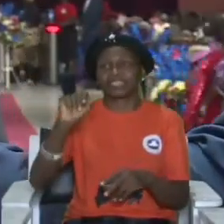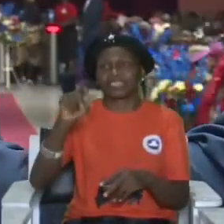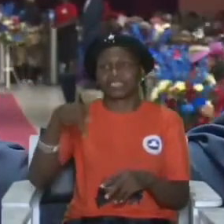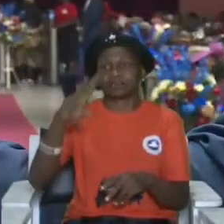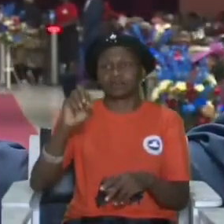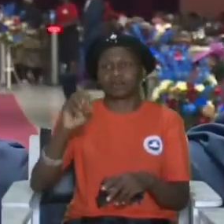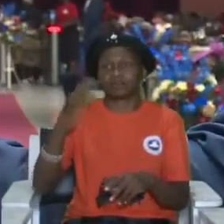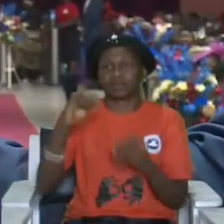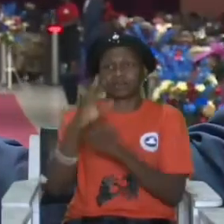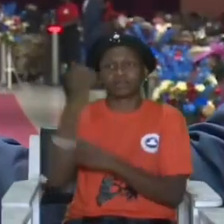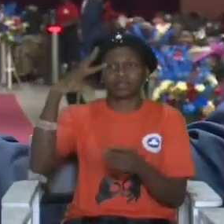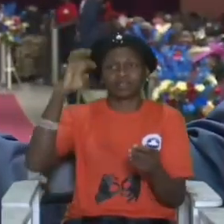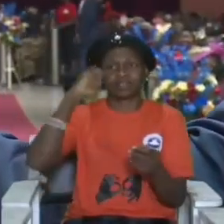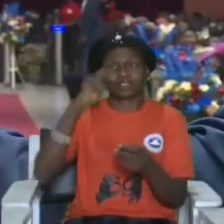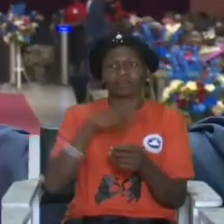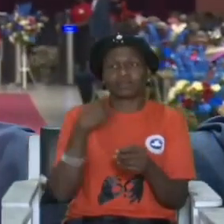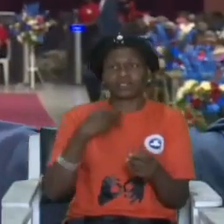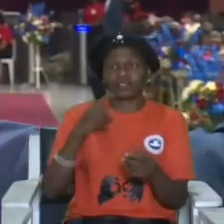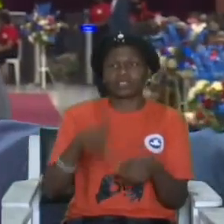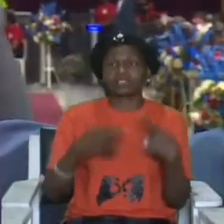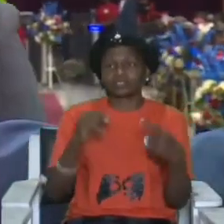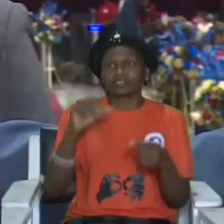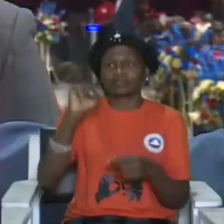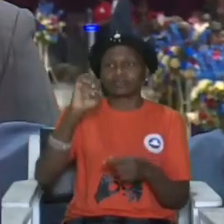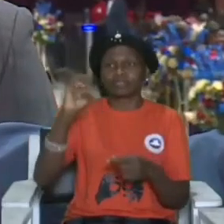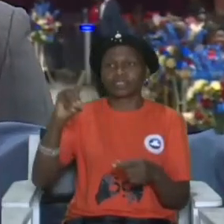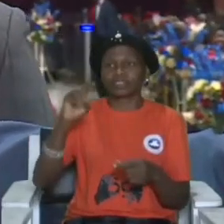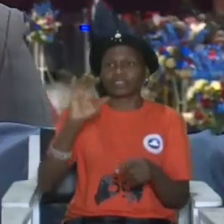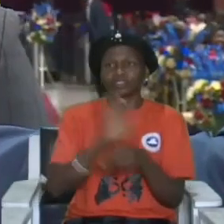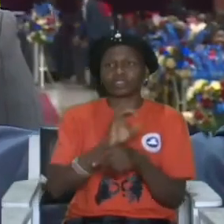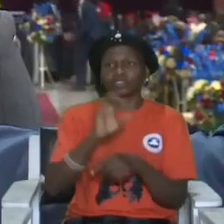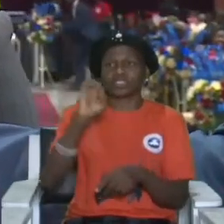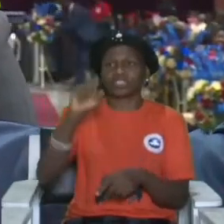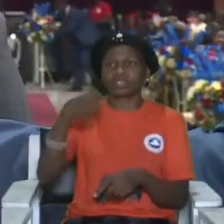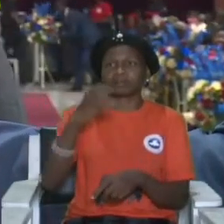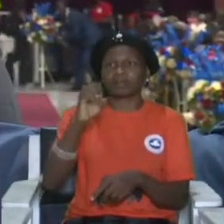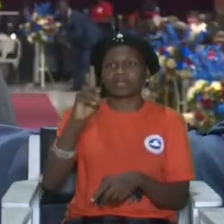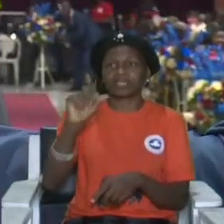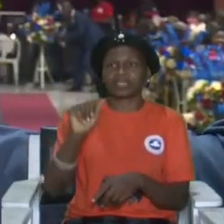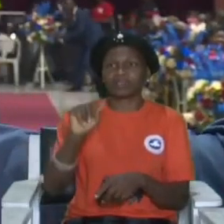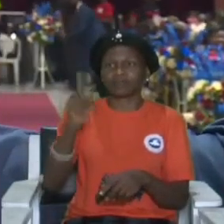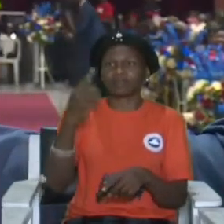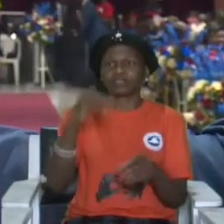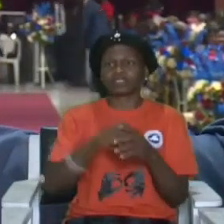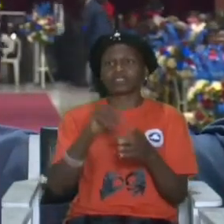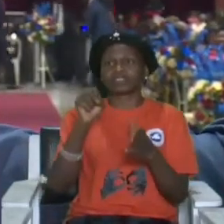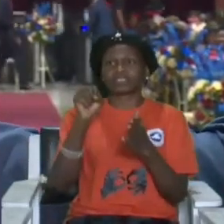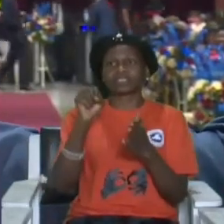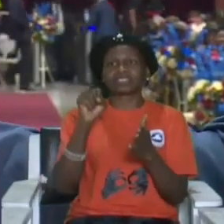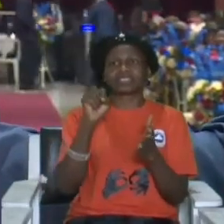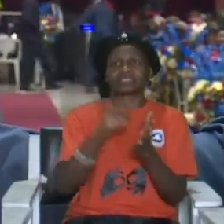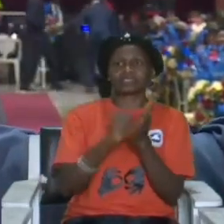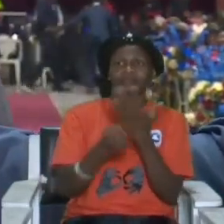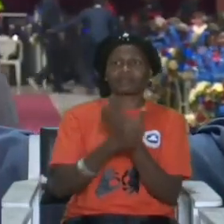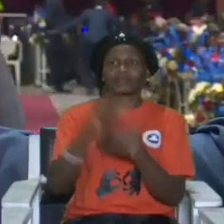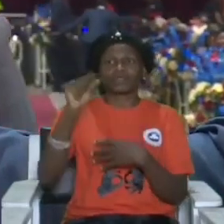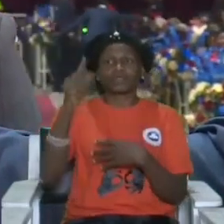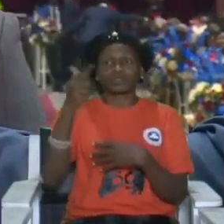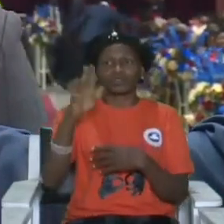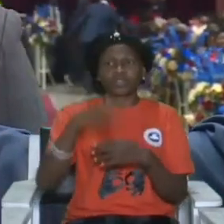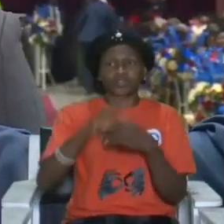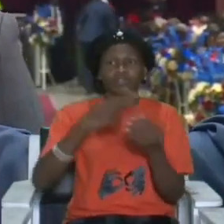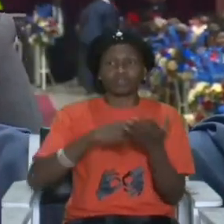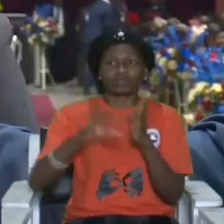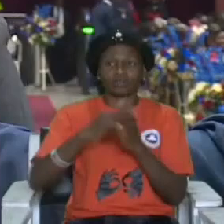God's grace, I pastor Living Seed Church Egbeda. First, in September 2021, after the Holy Ghost